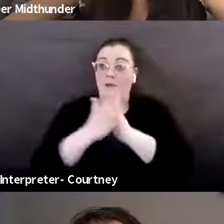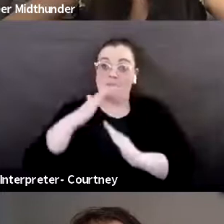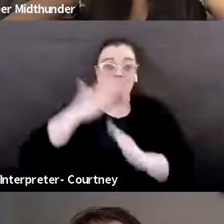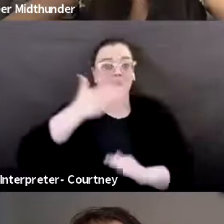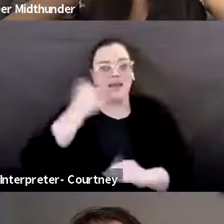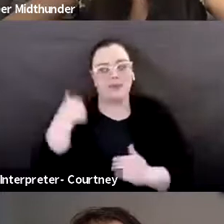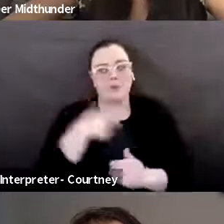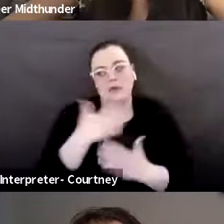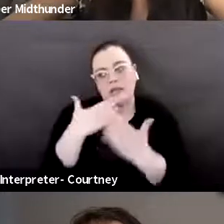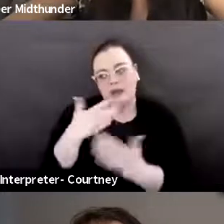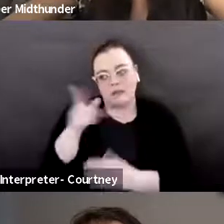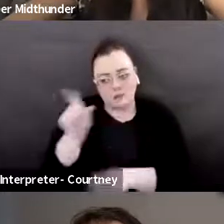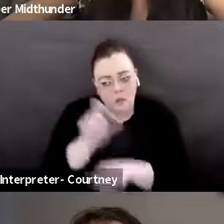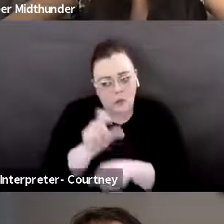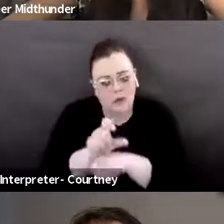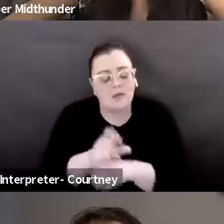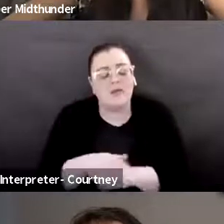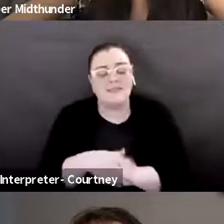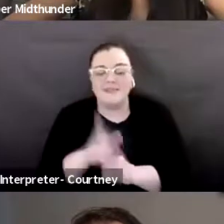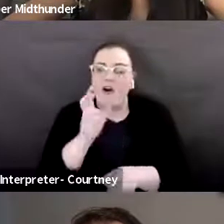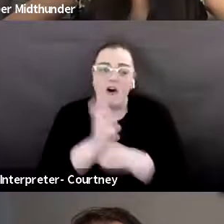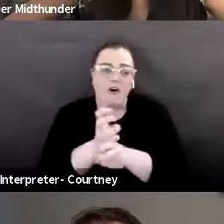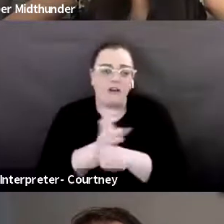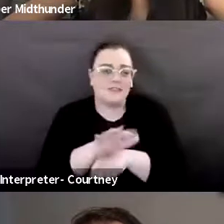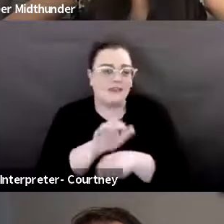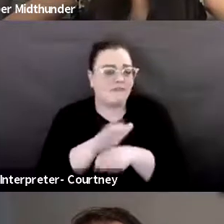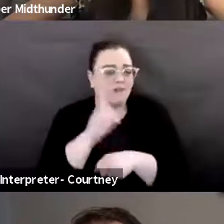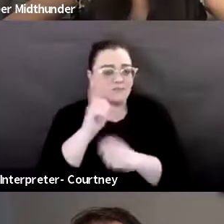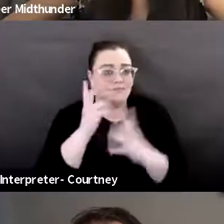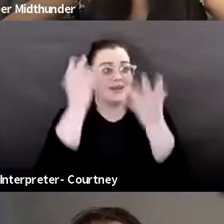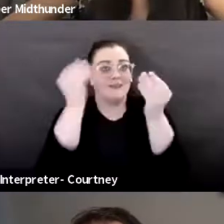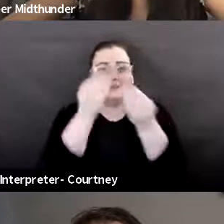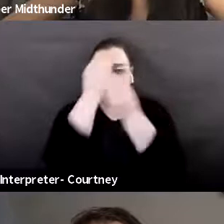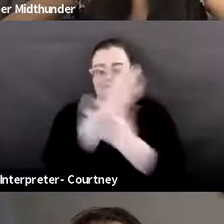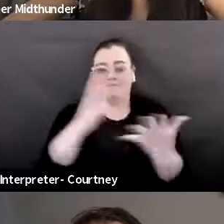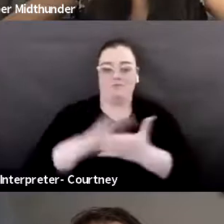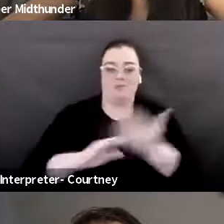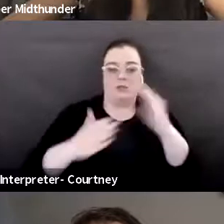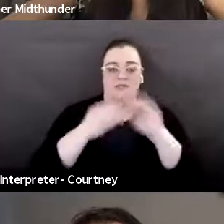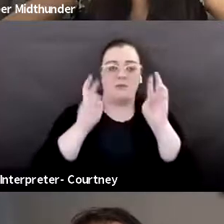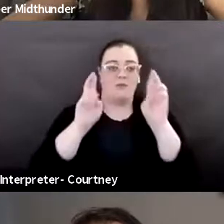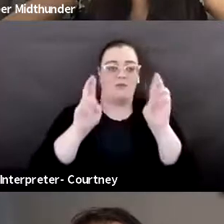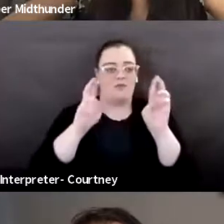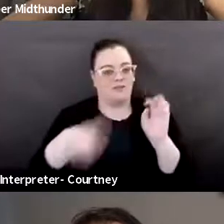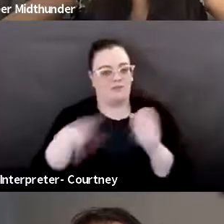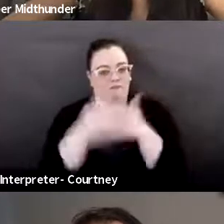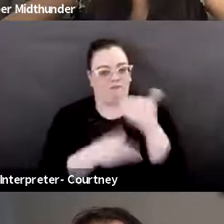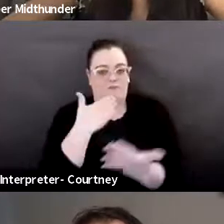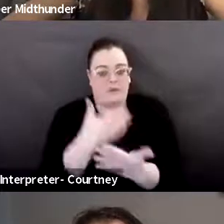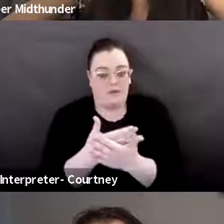thank you for that, because it's hard enough just to go out and tell the story, hoping that you're doing the best you can. So thank you for